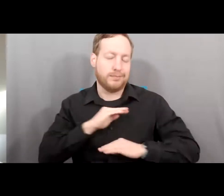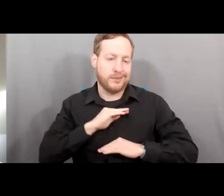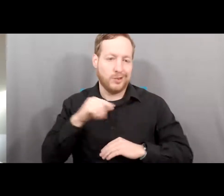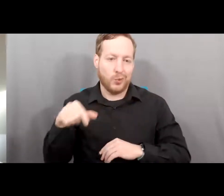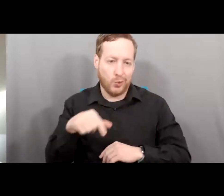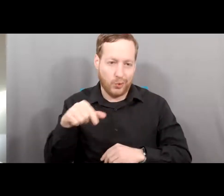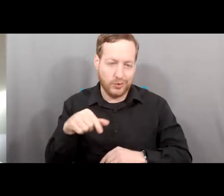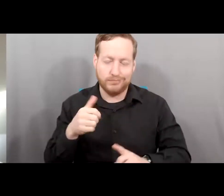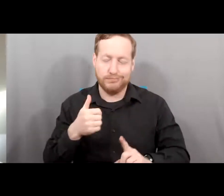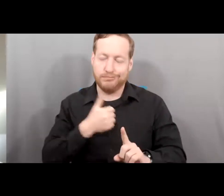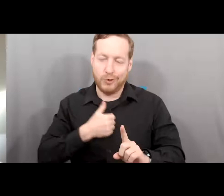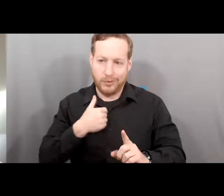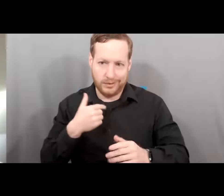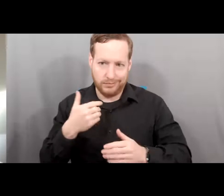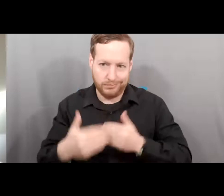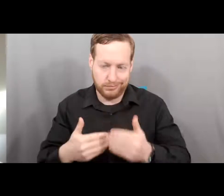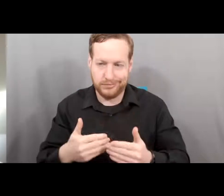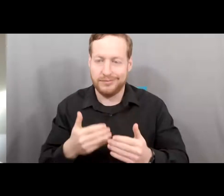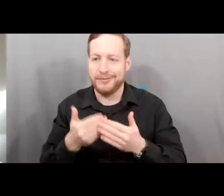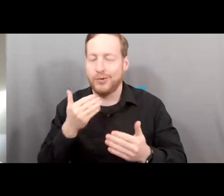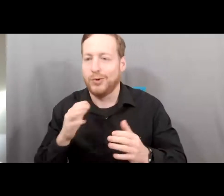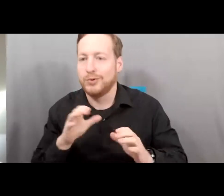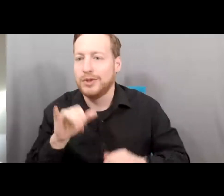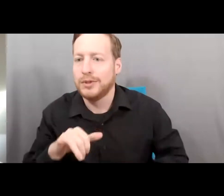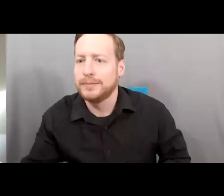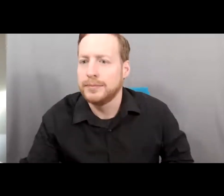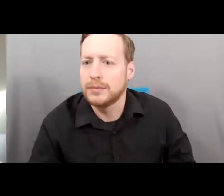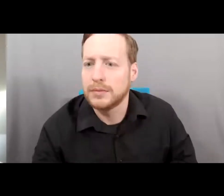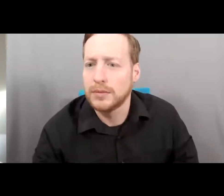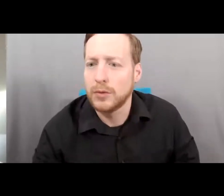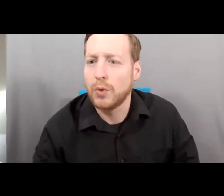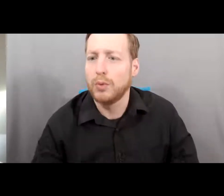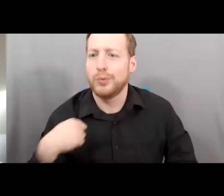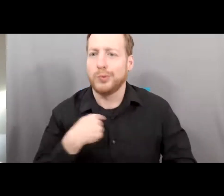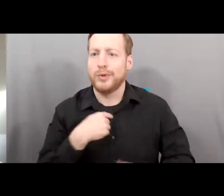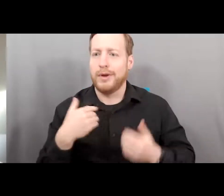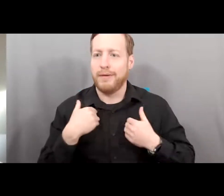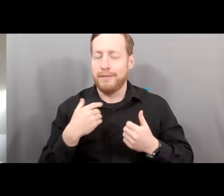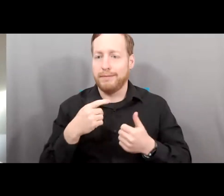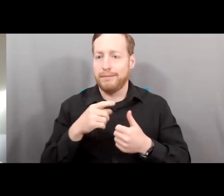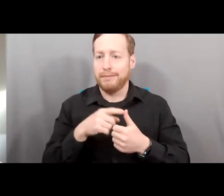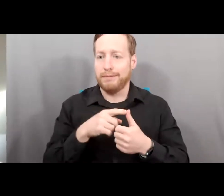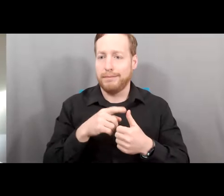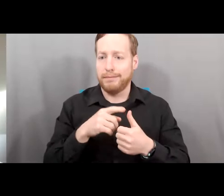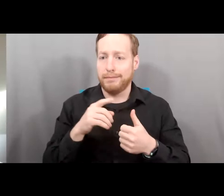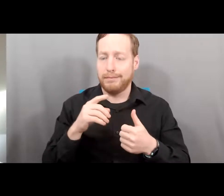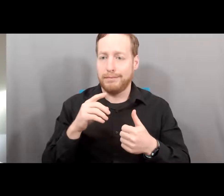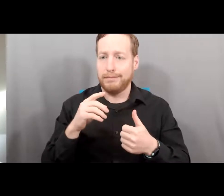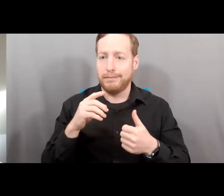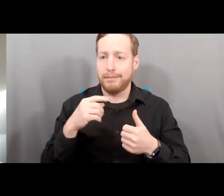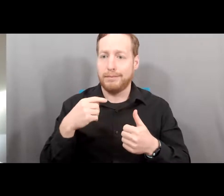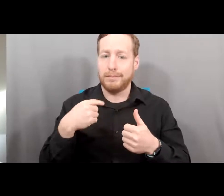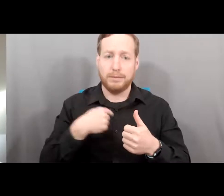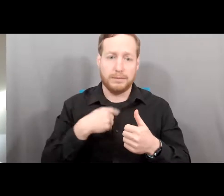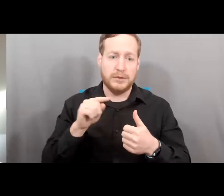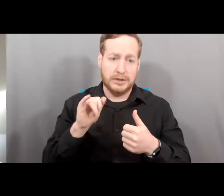are so that I can say that we have formally made the quorum, satisfied the quorum.